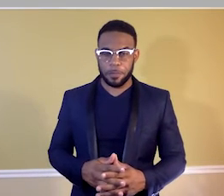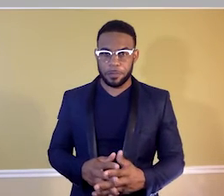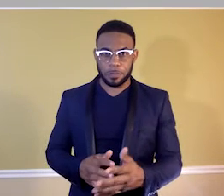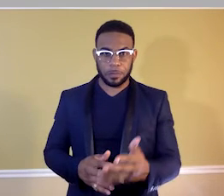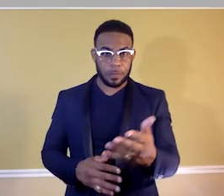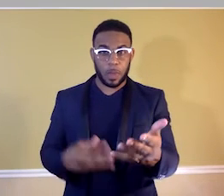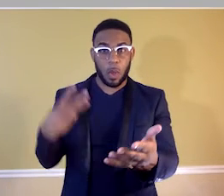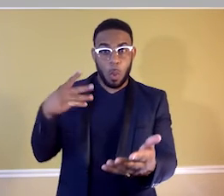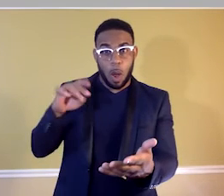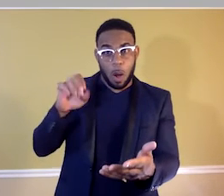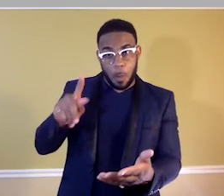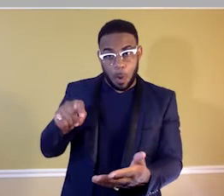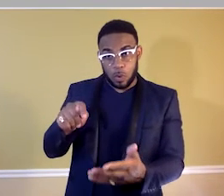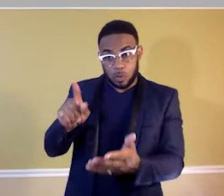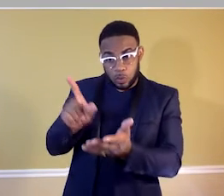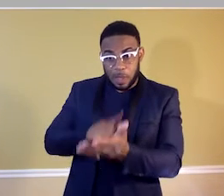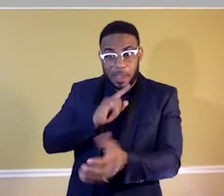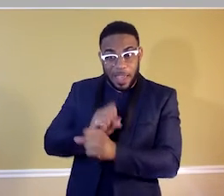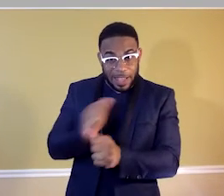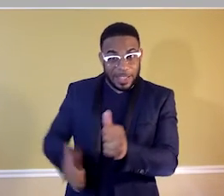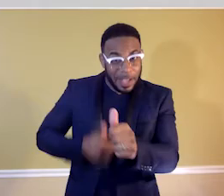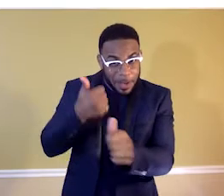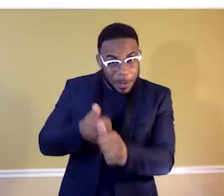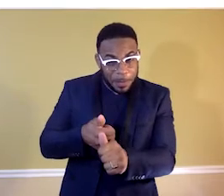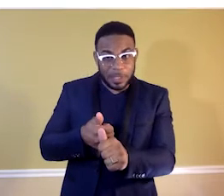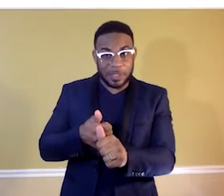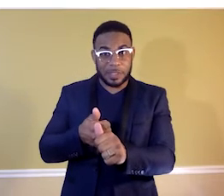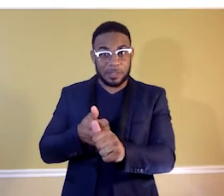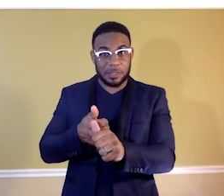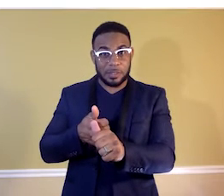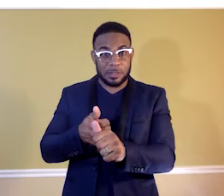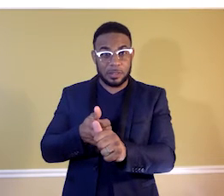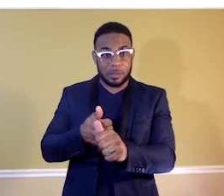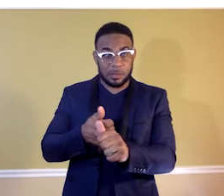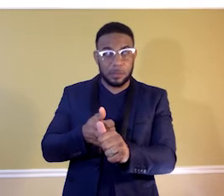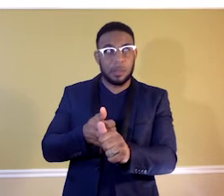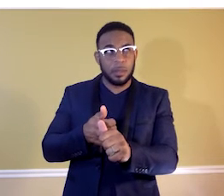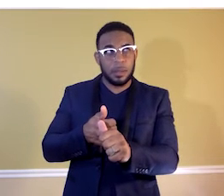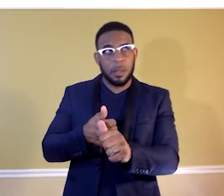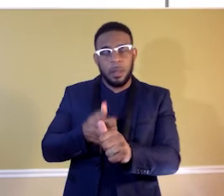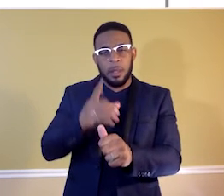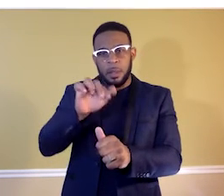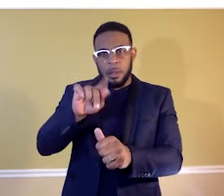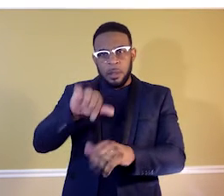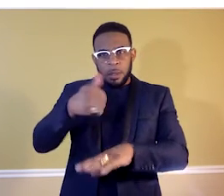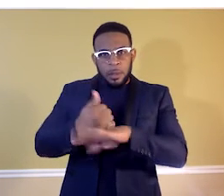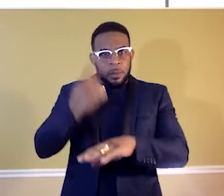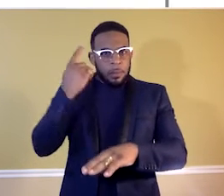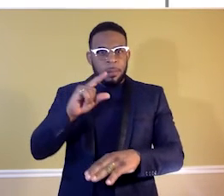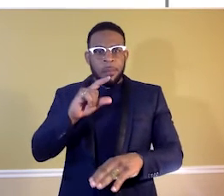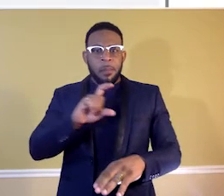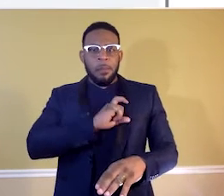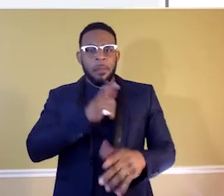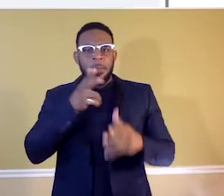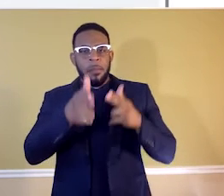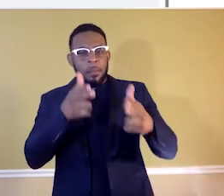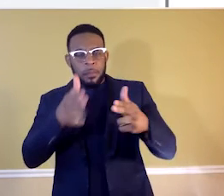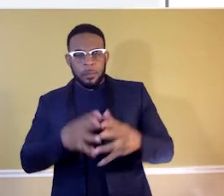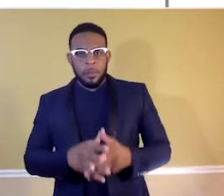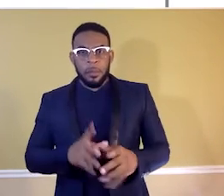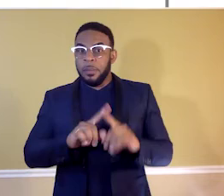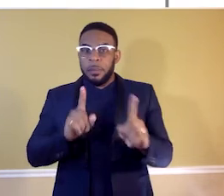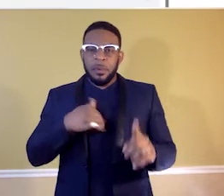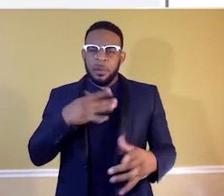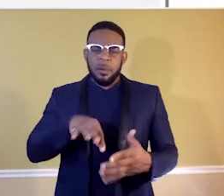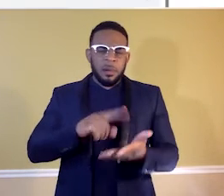So Washington Post actually updates kind of a data set of police shootings. So I